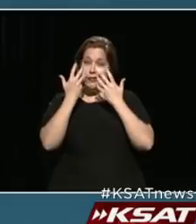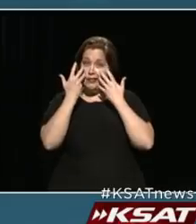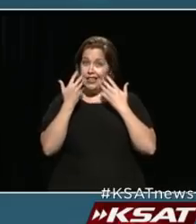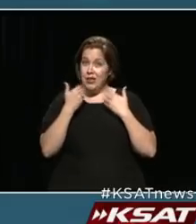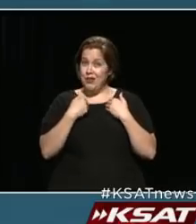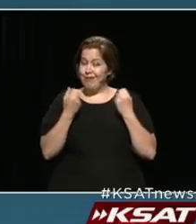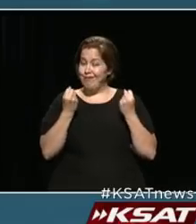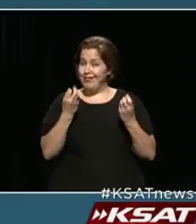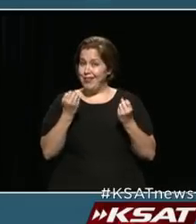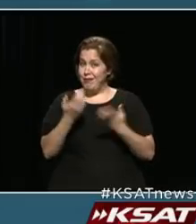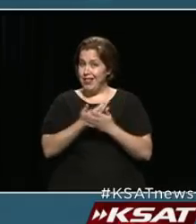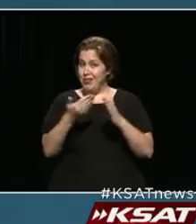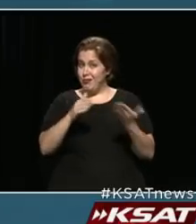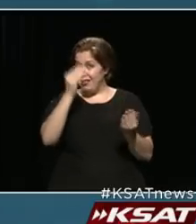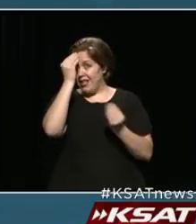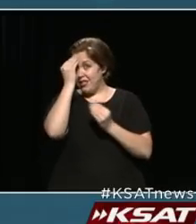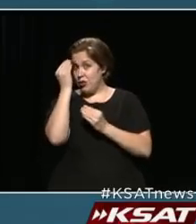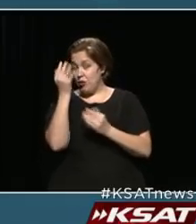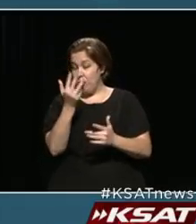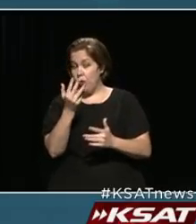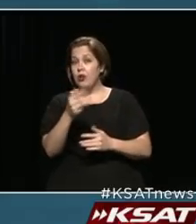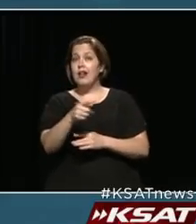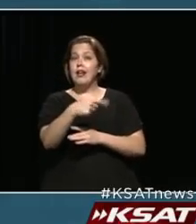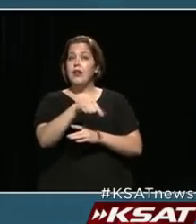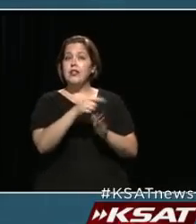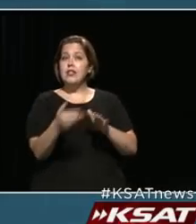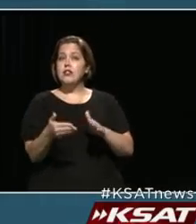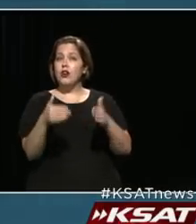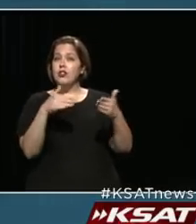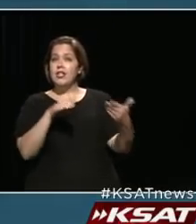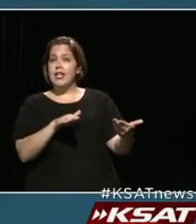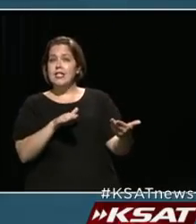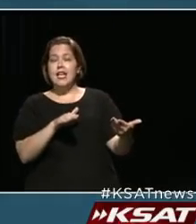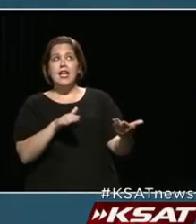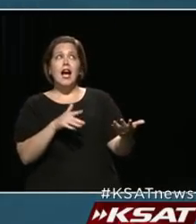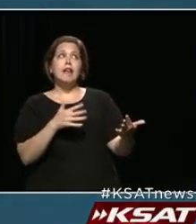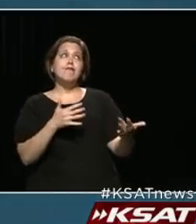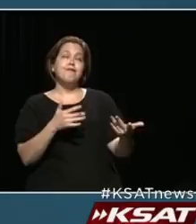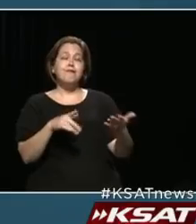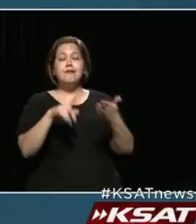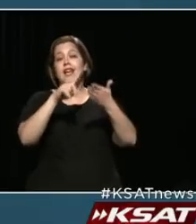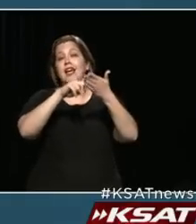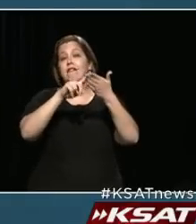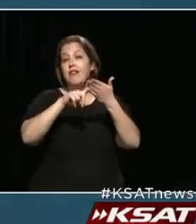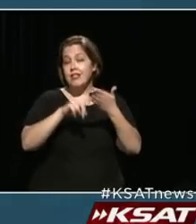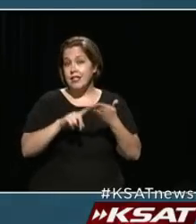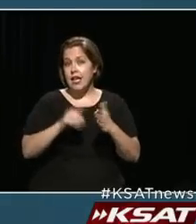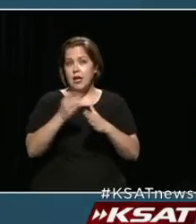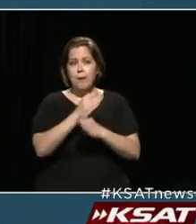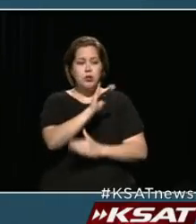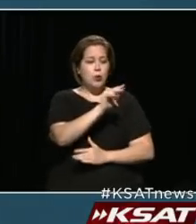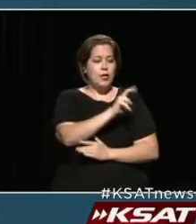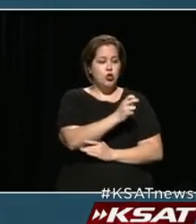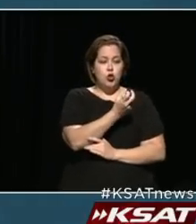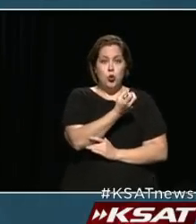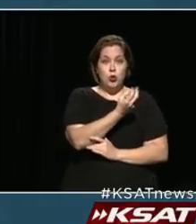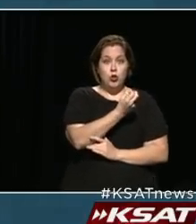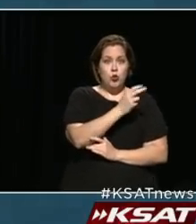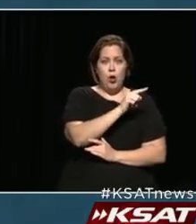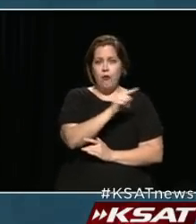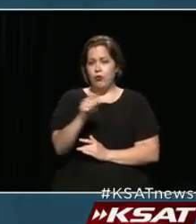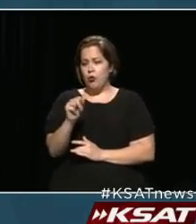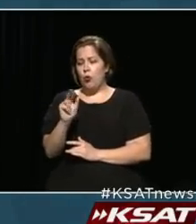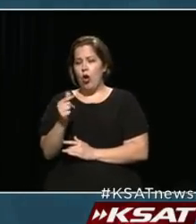have a number of deaths to report tonight, and these are deaths that were investigated between June 12th and